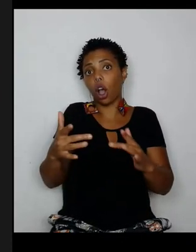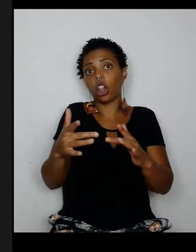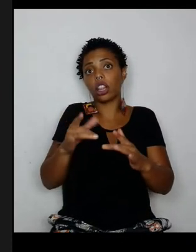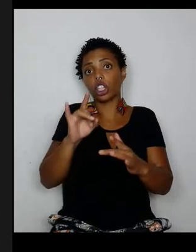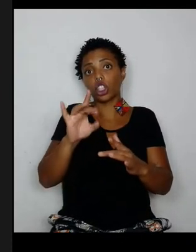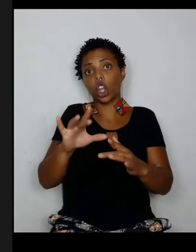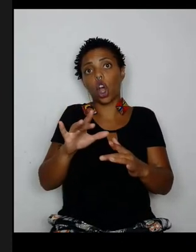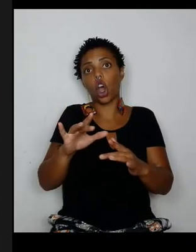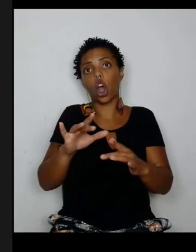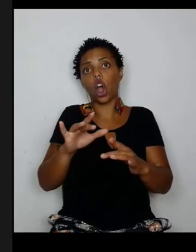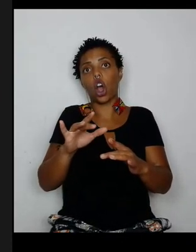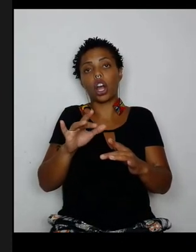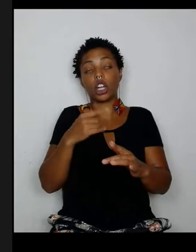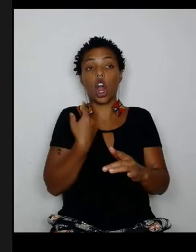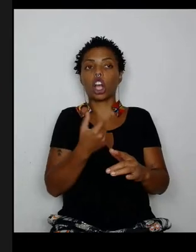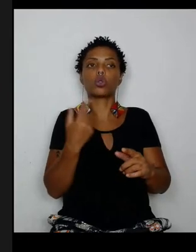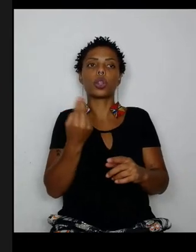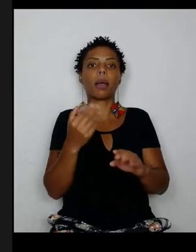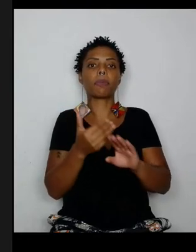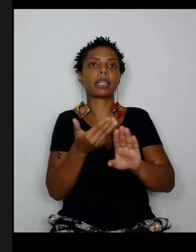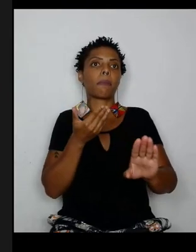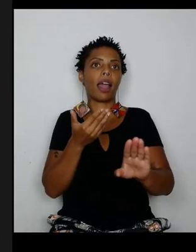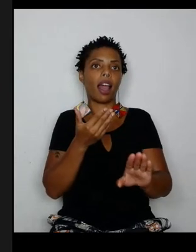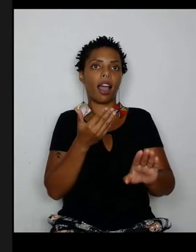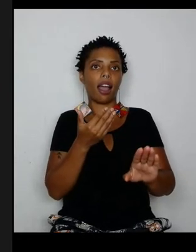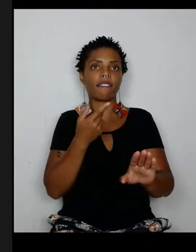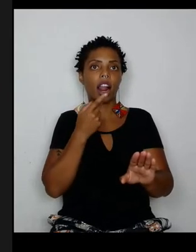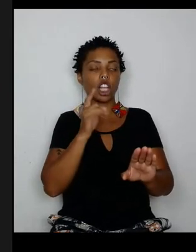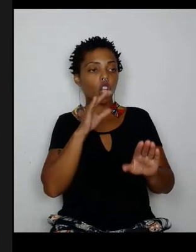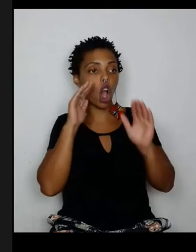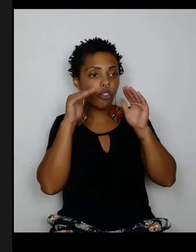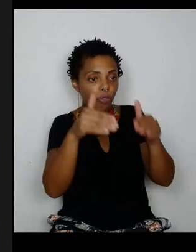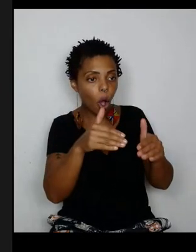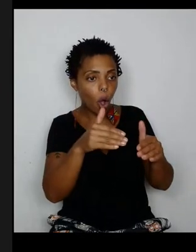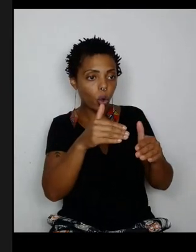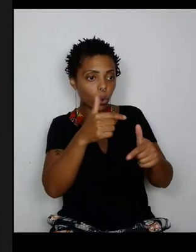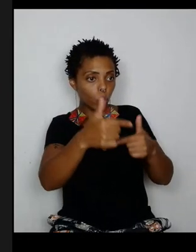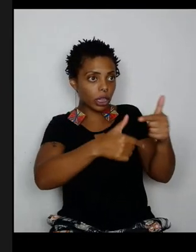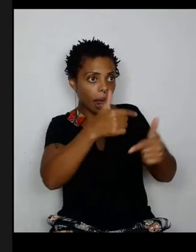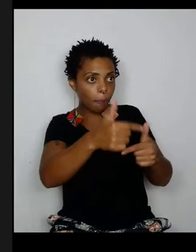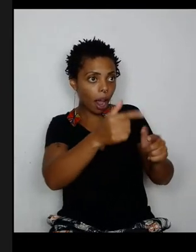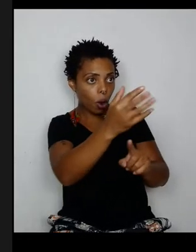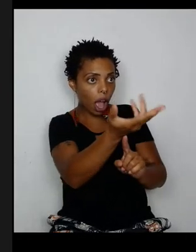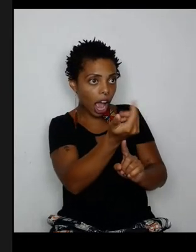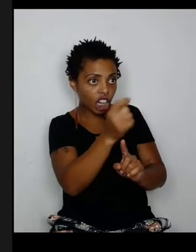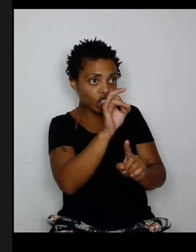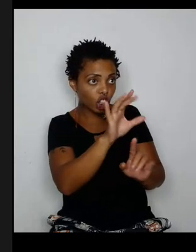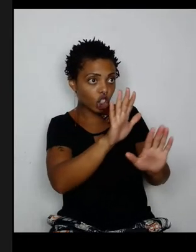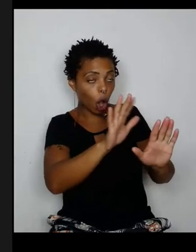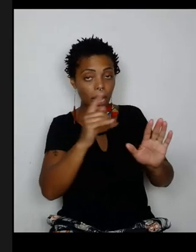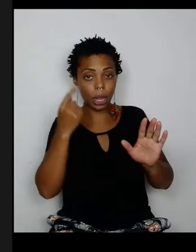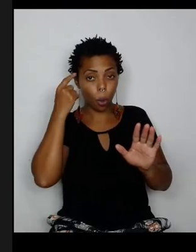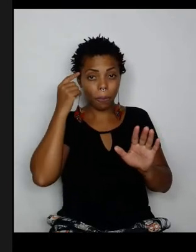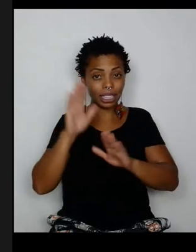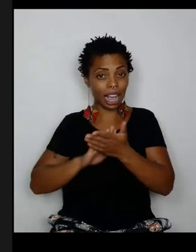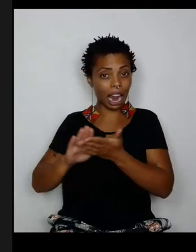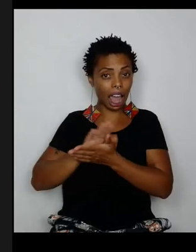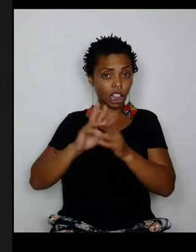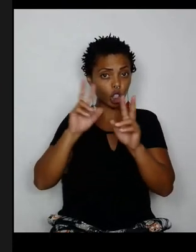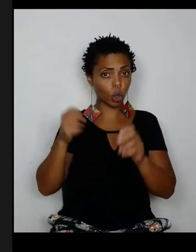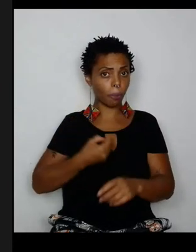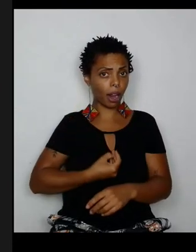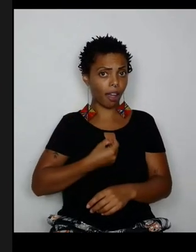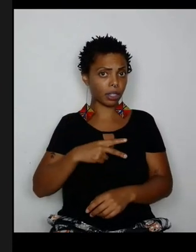terms of the work or you know as a social historian you situate the work within a